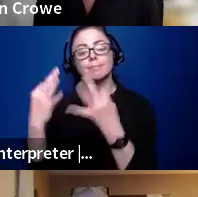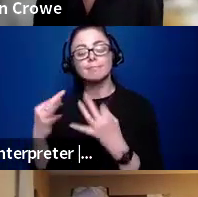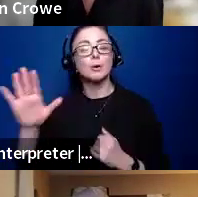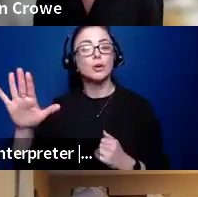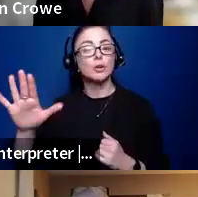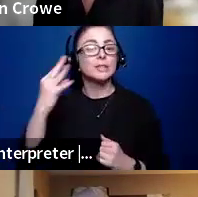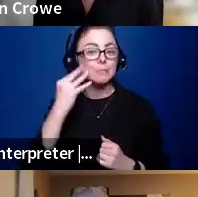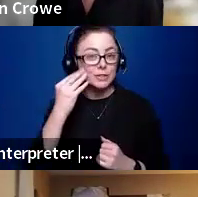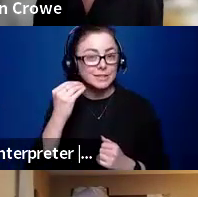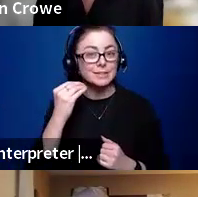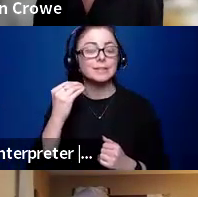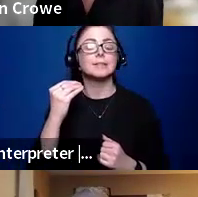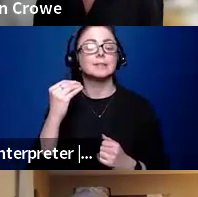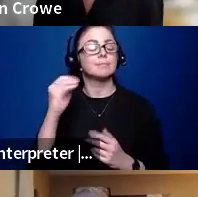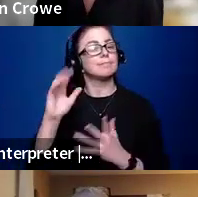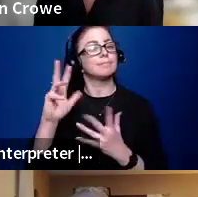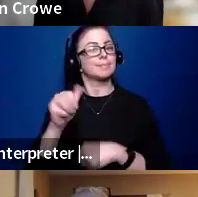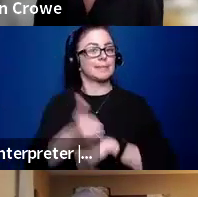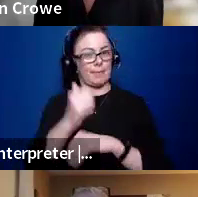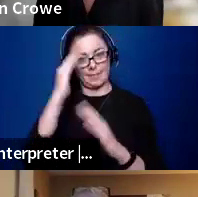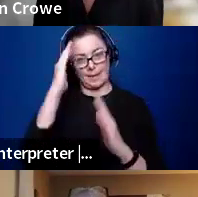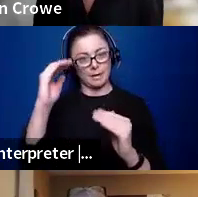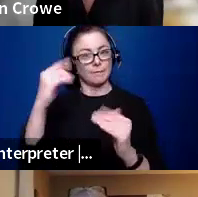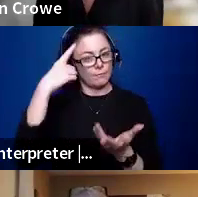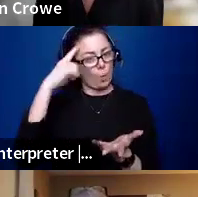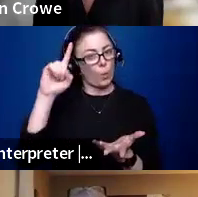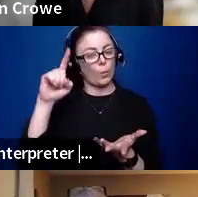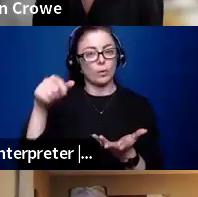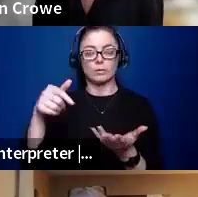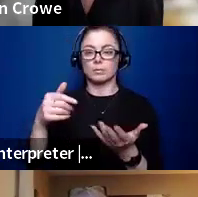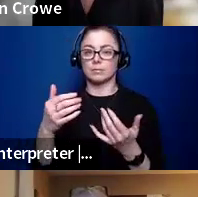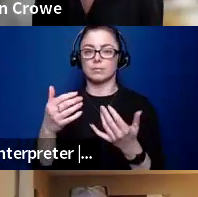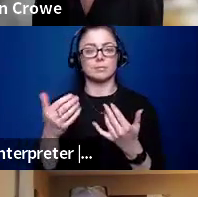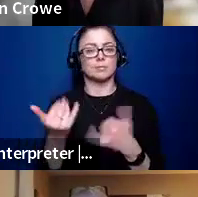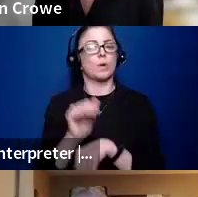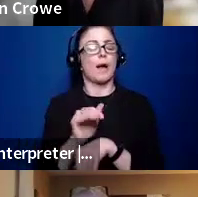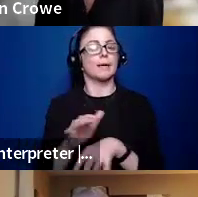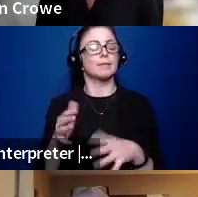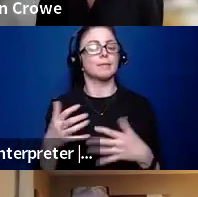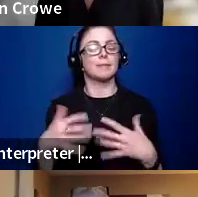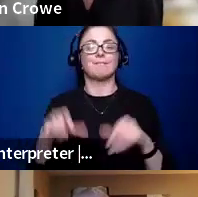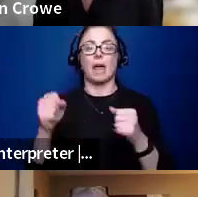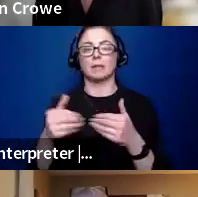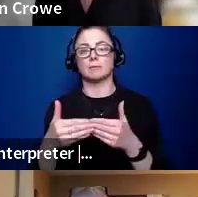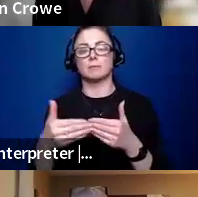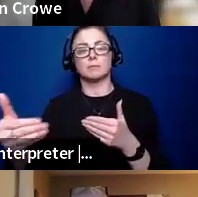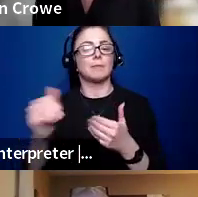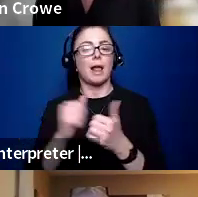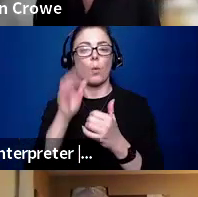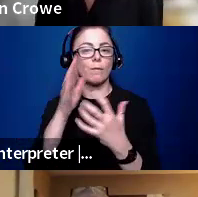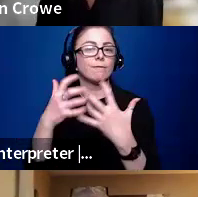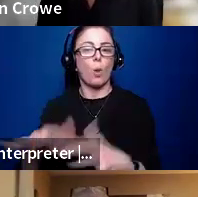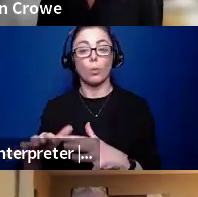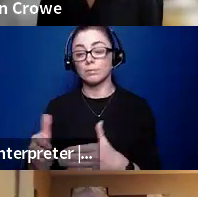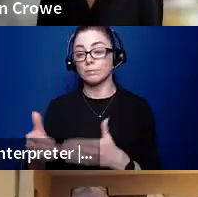and kind of set the tone for how our event will flow tonight, comment-wise. Take it away,